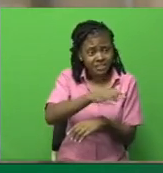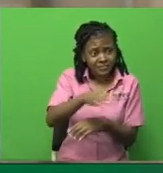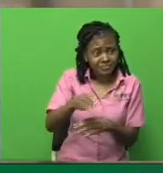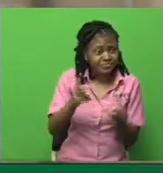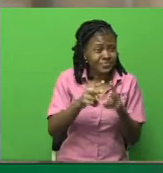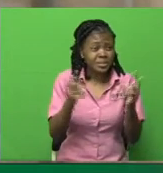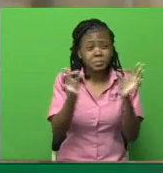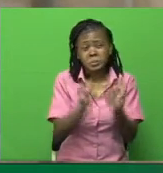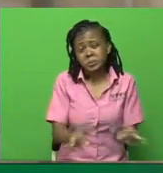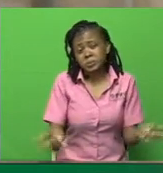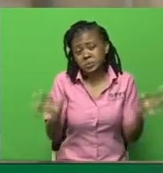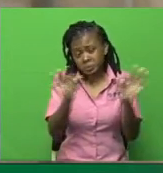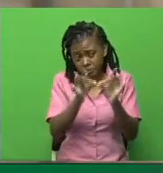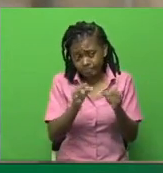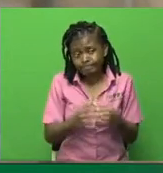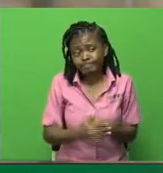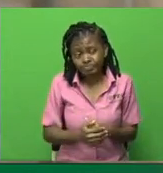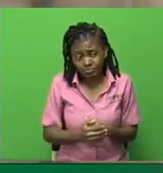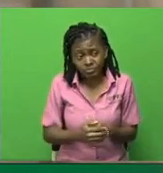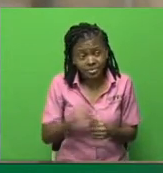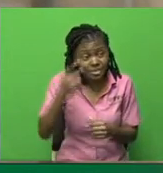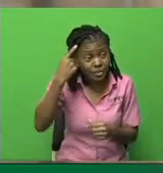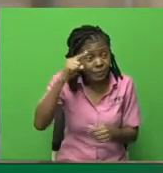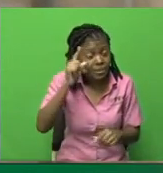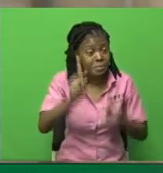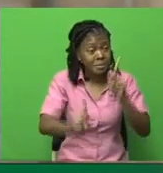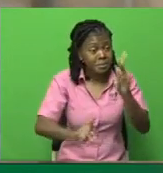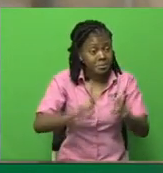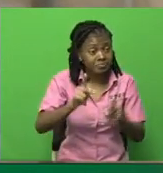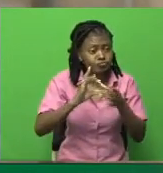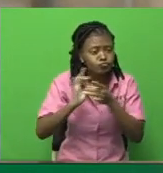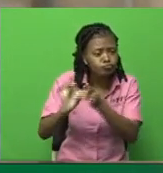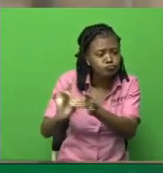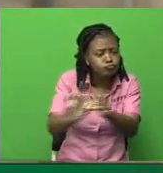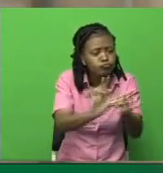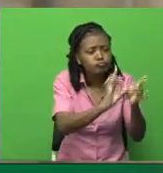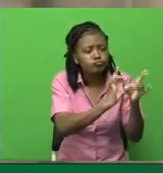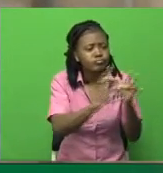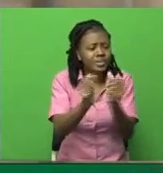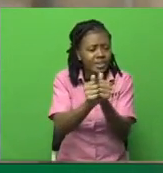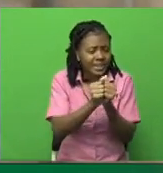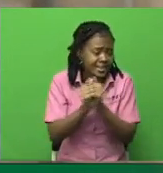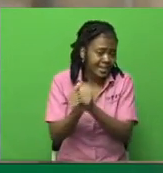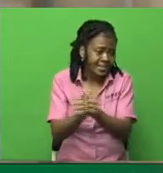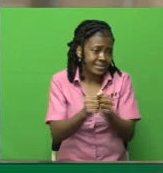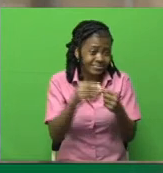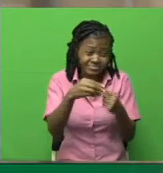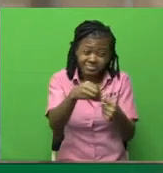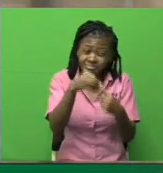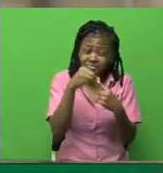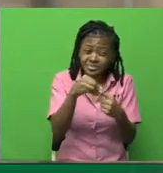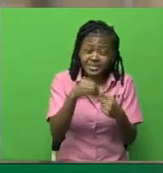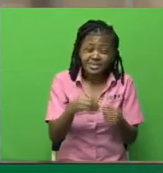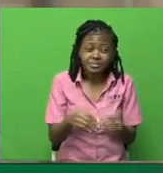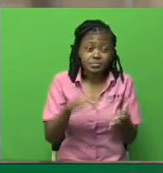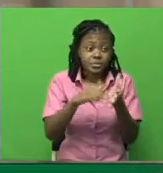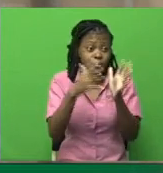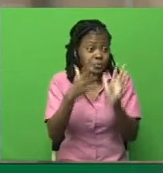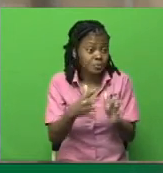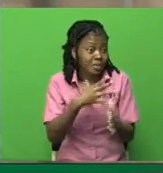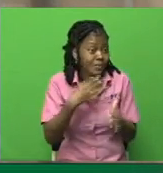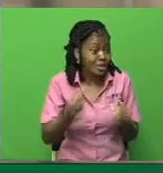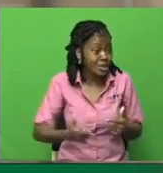role in holding our citizens and our country together especially our students and our young